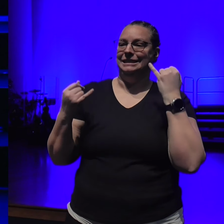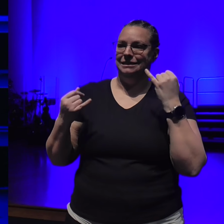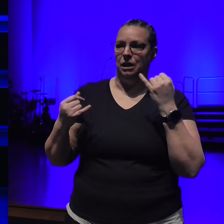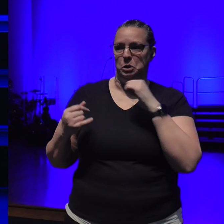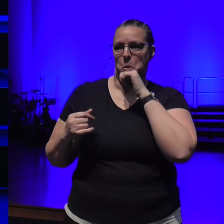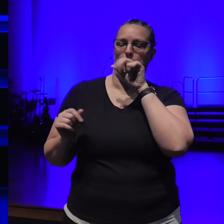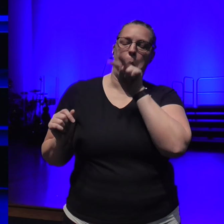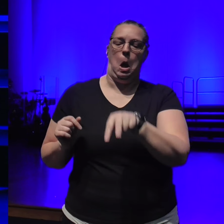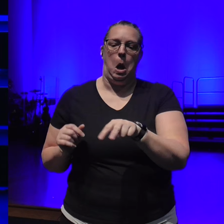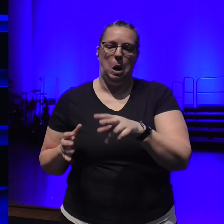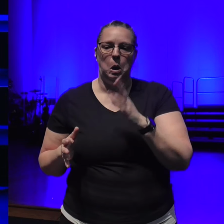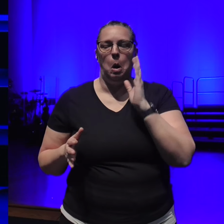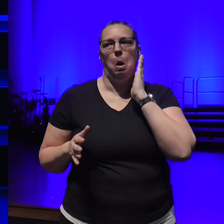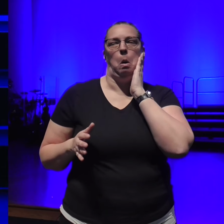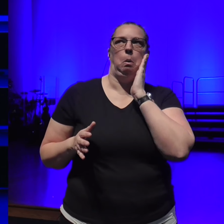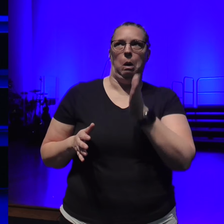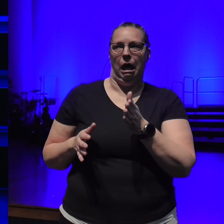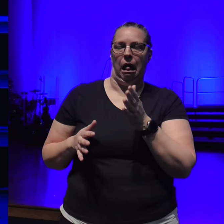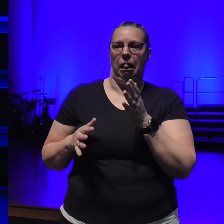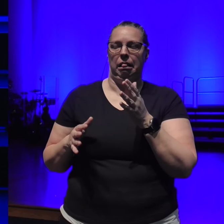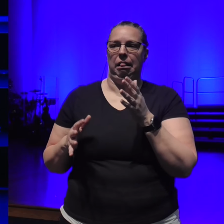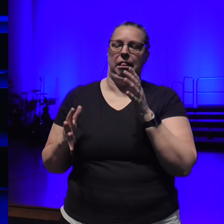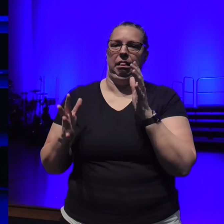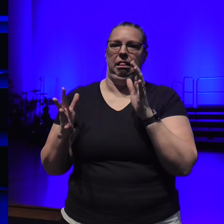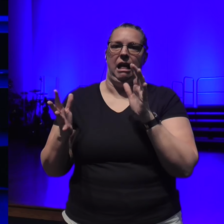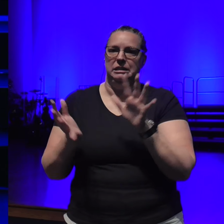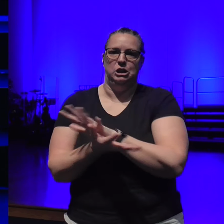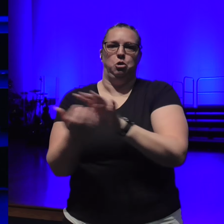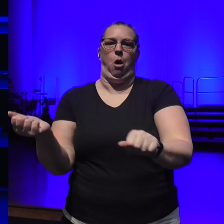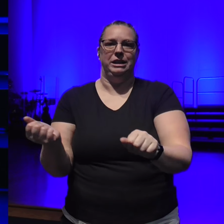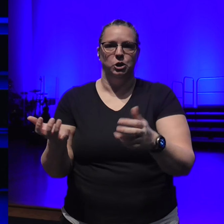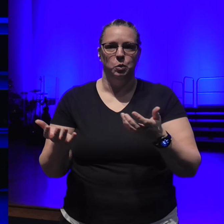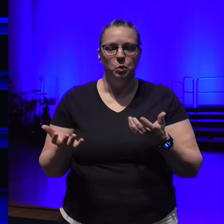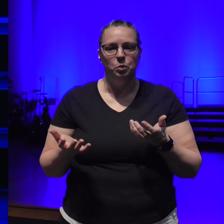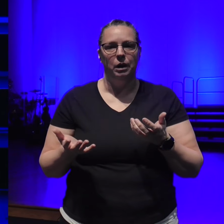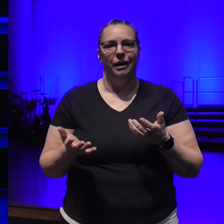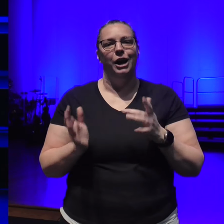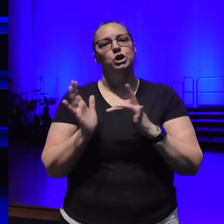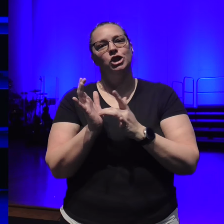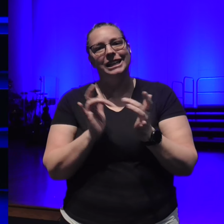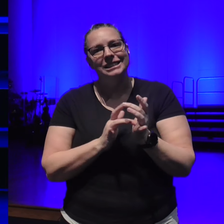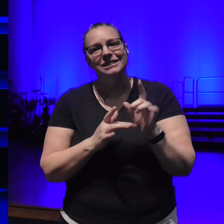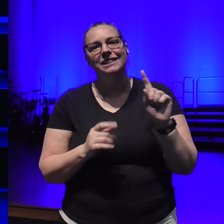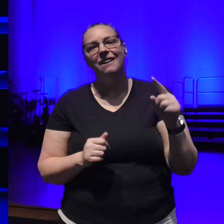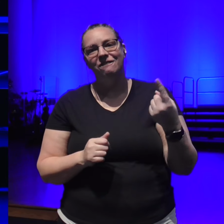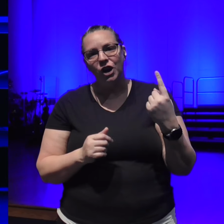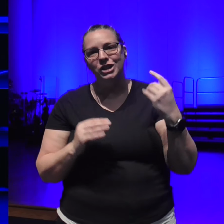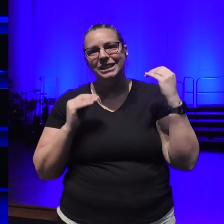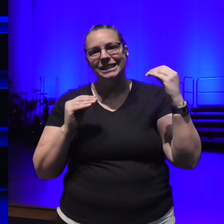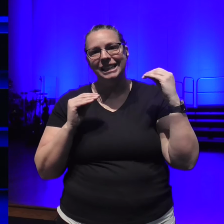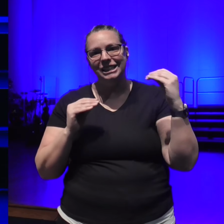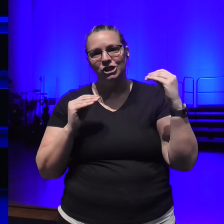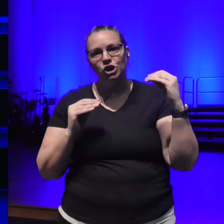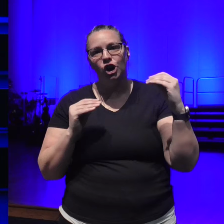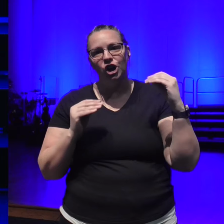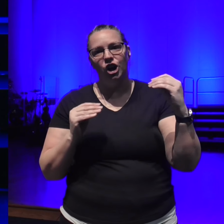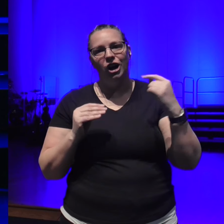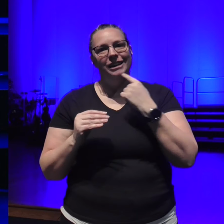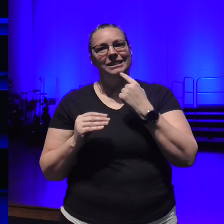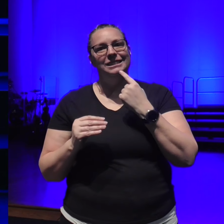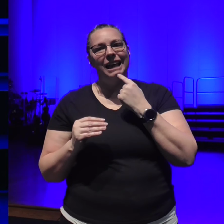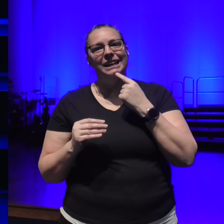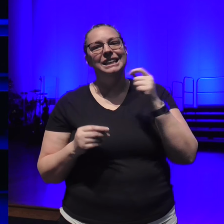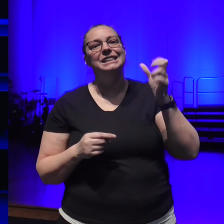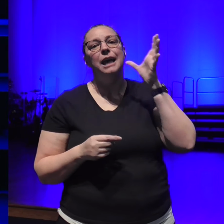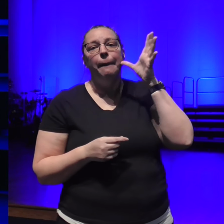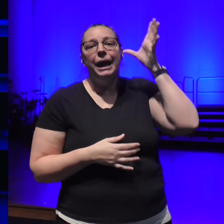even look at them, or they'll tear you asunder. Jesus is the first spiritual teacher who teaches that God is like a